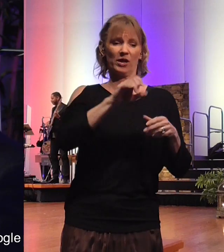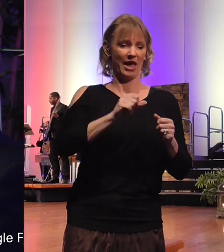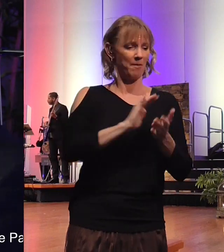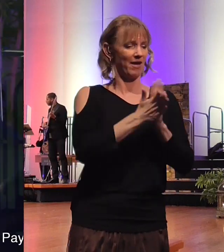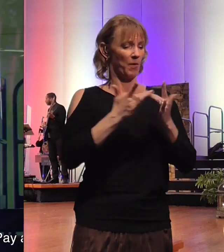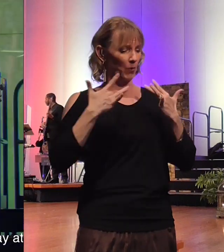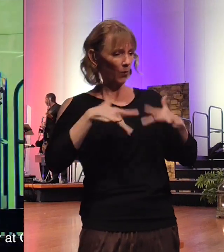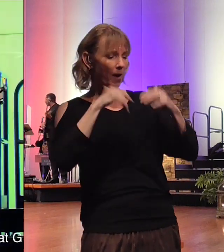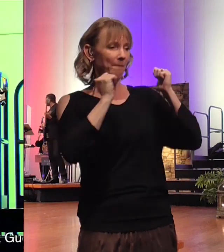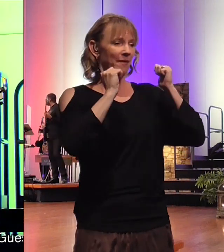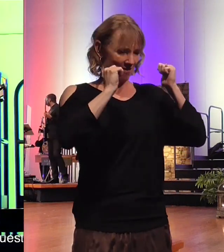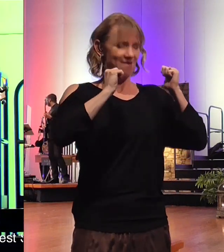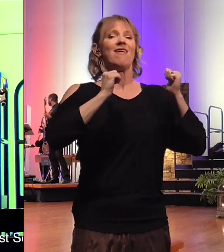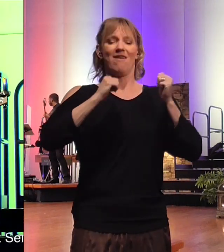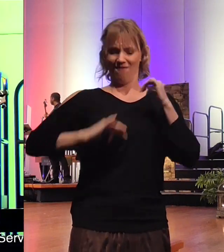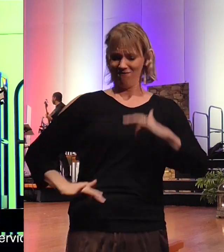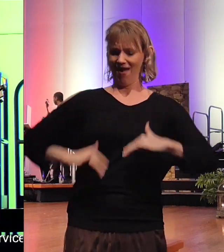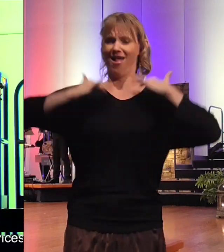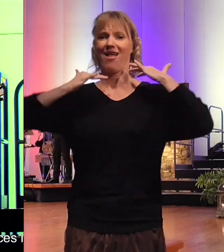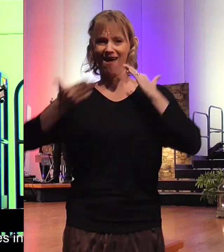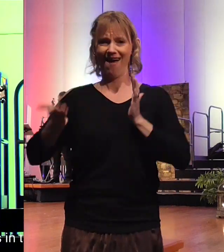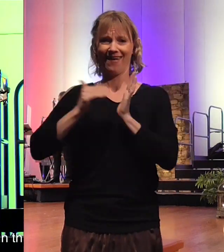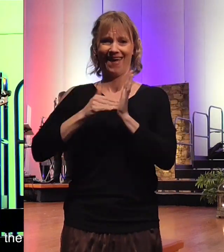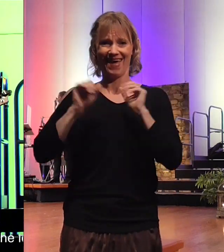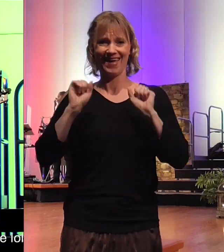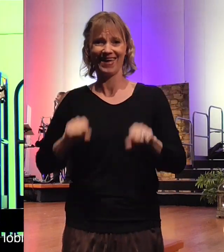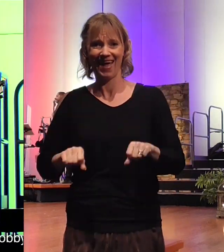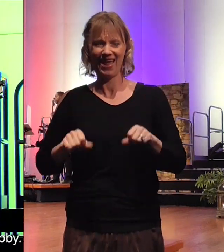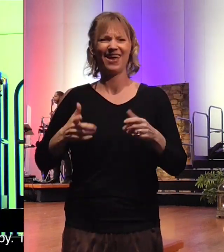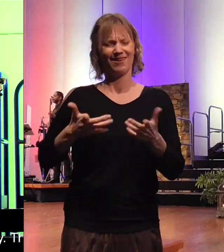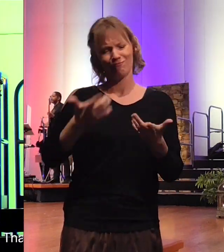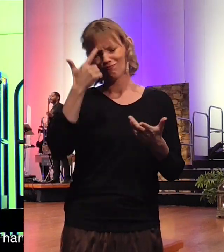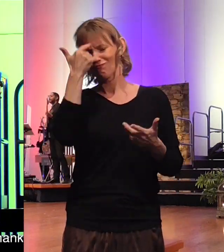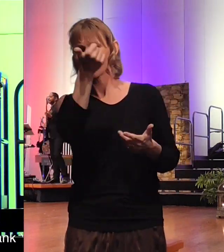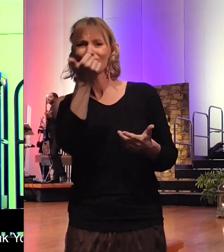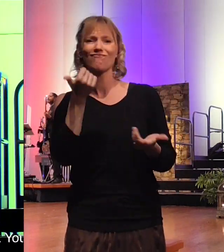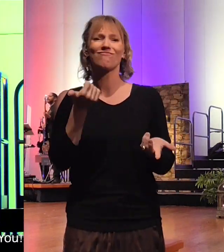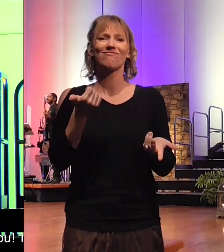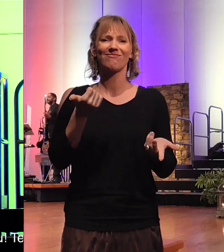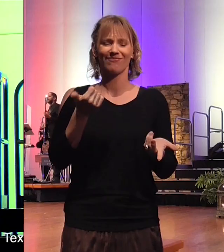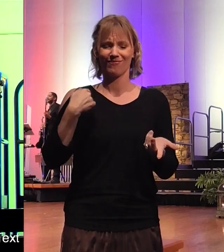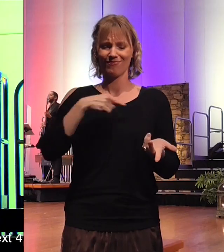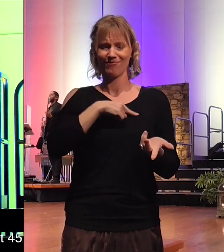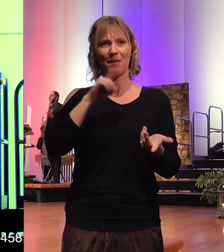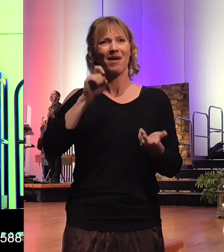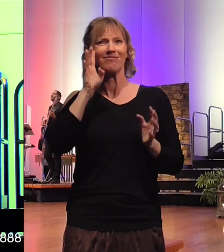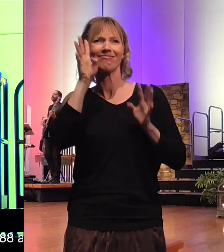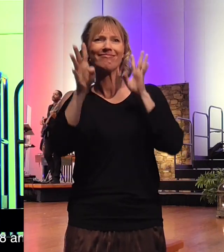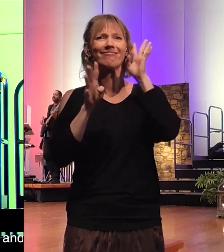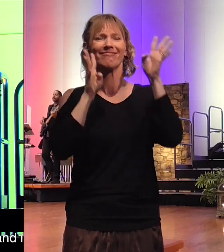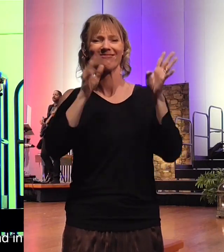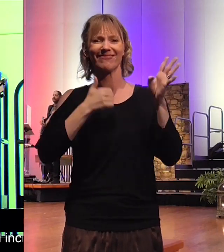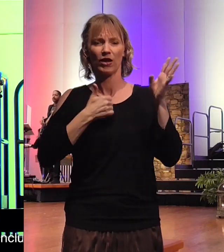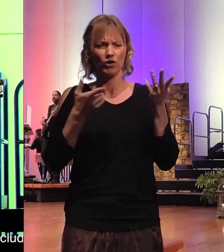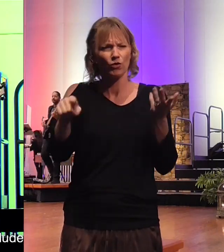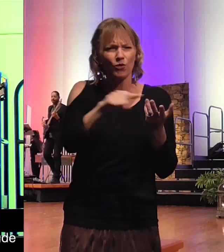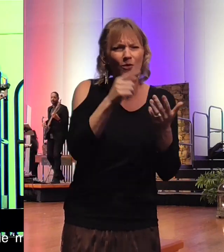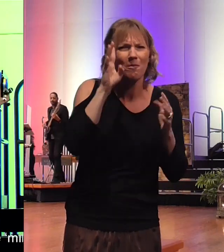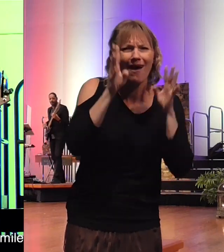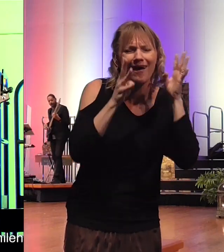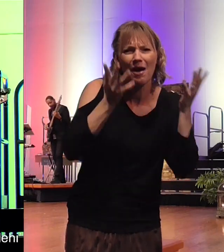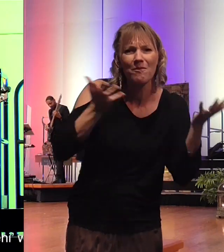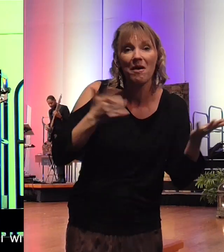back up. You know, it's up to us to make it all up. So what you're making up, I can make it